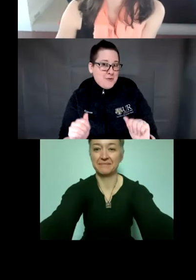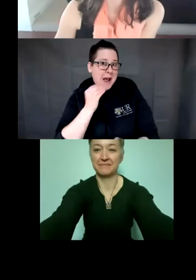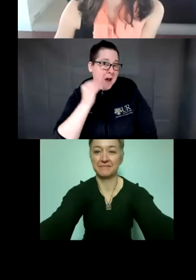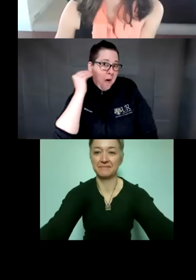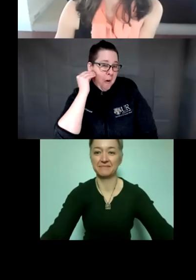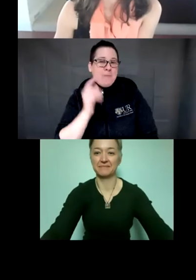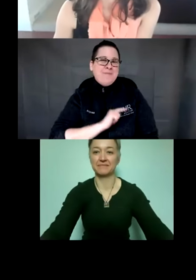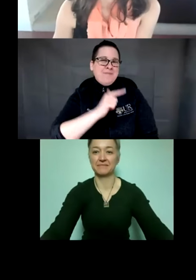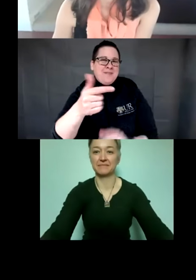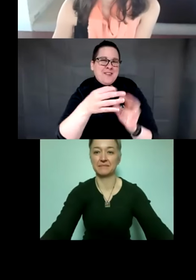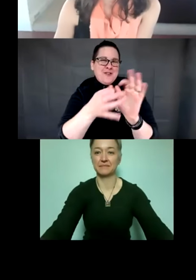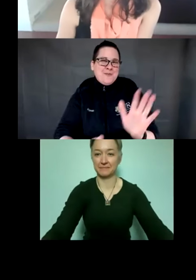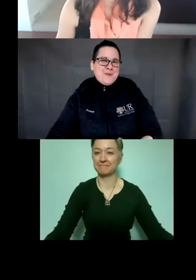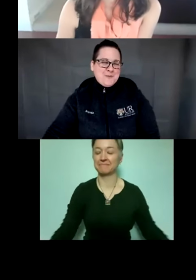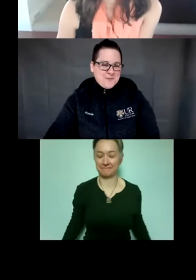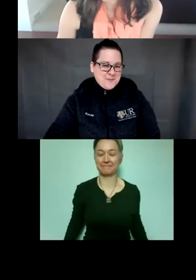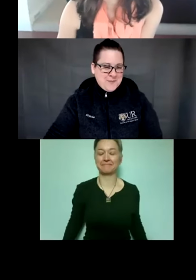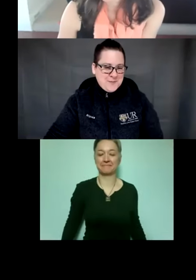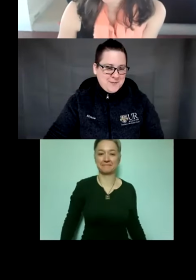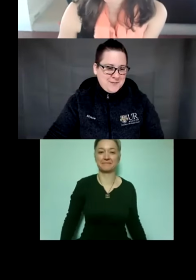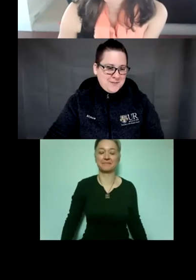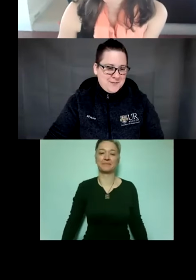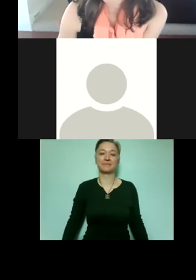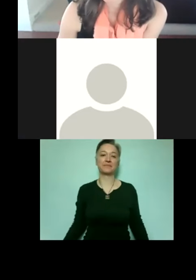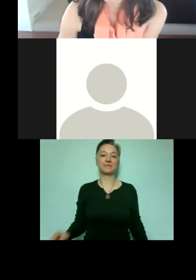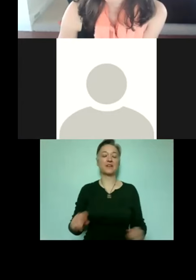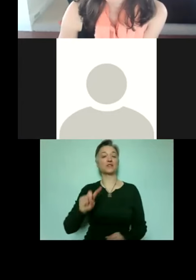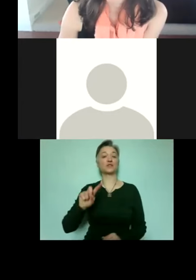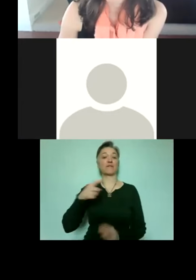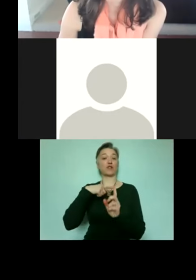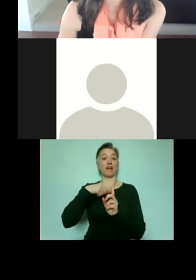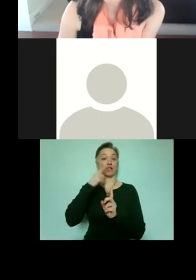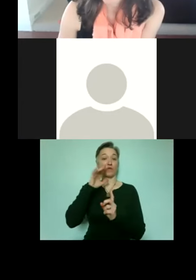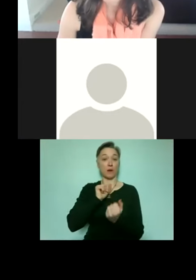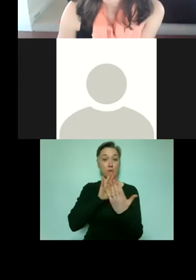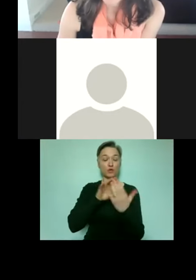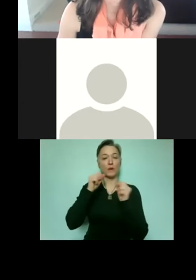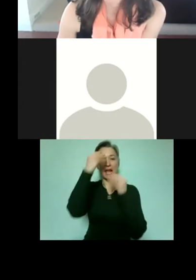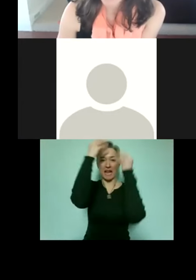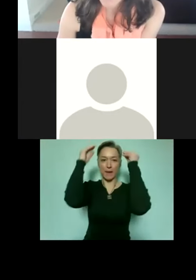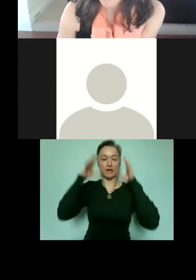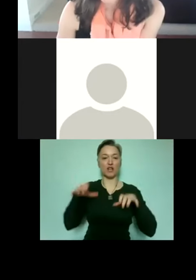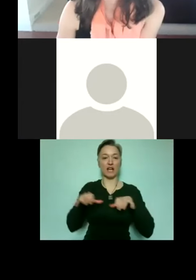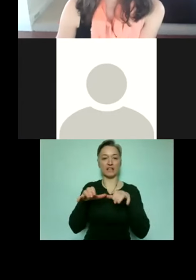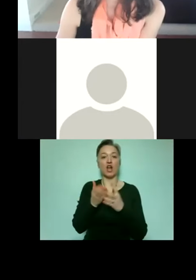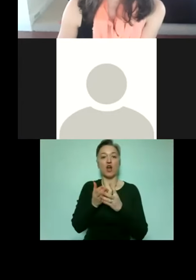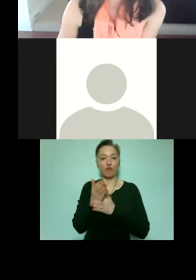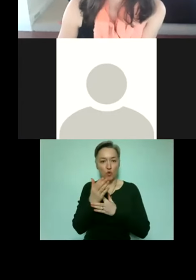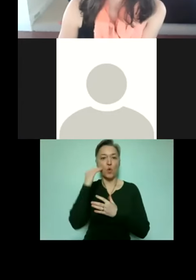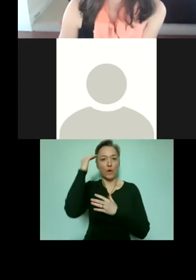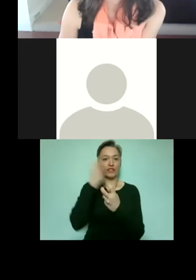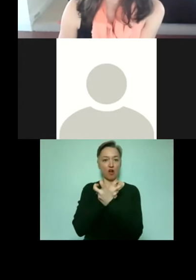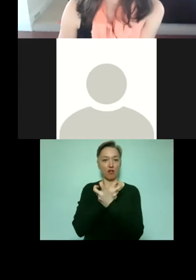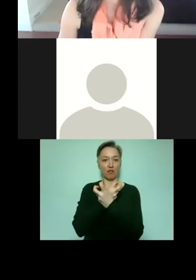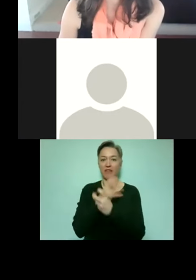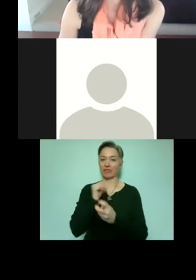or otherwise. Okay, so the first advantage of this approach is that we can image activity through an intact skull. And this is